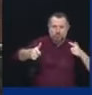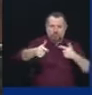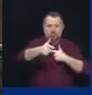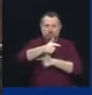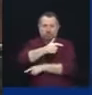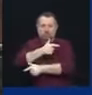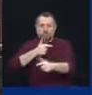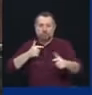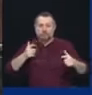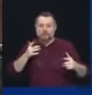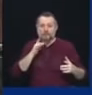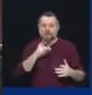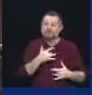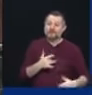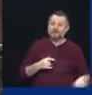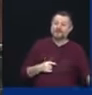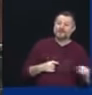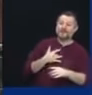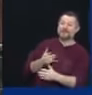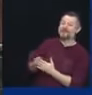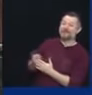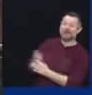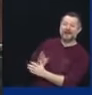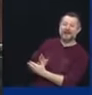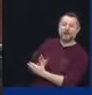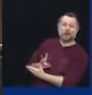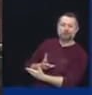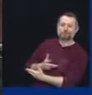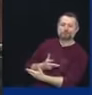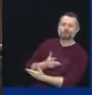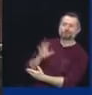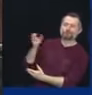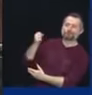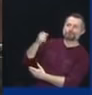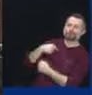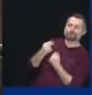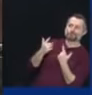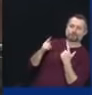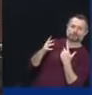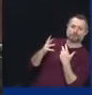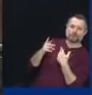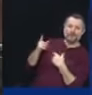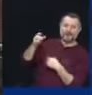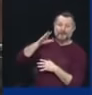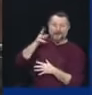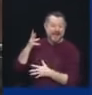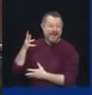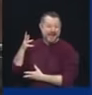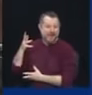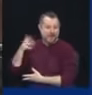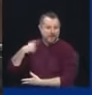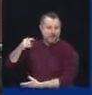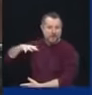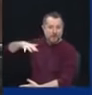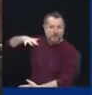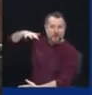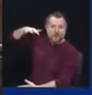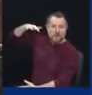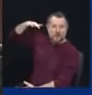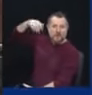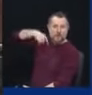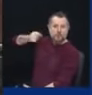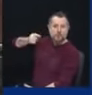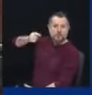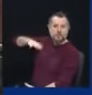were ending their purchasing. So you had farms upstate with surplus product. You